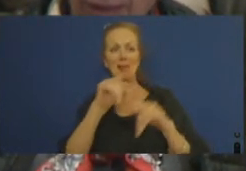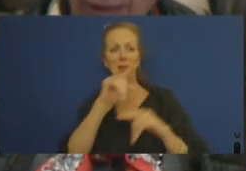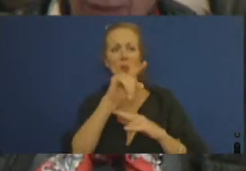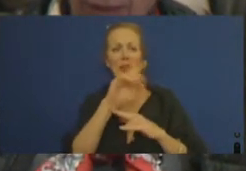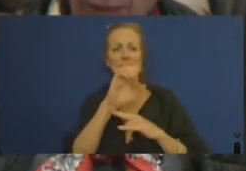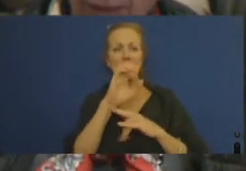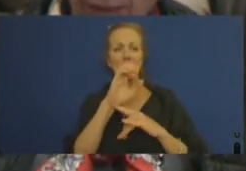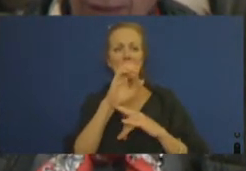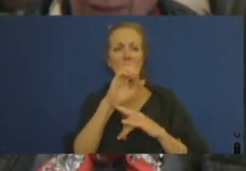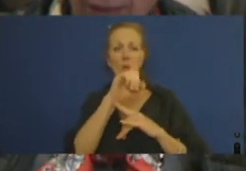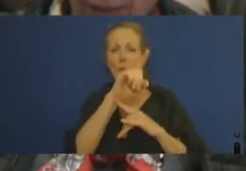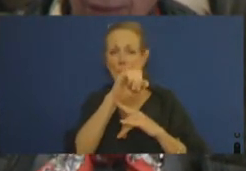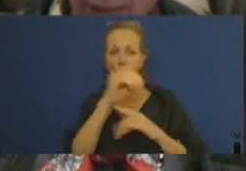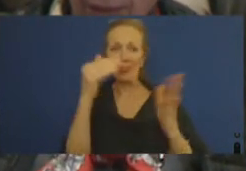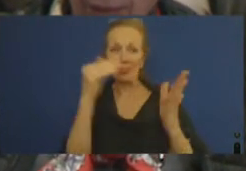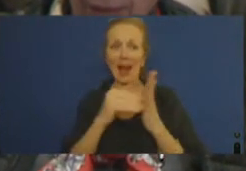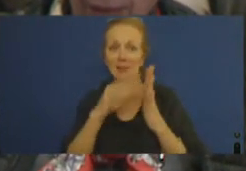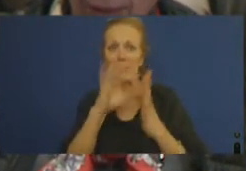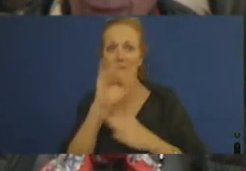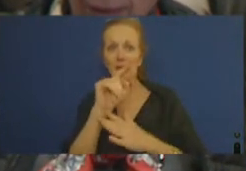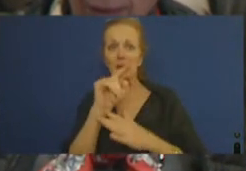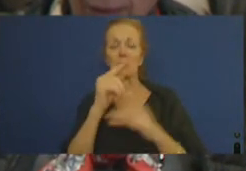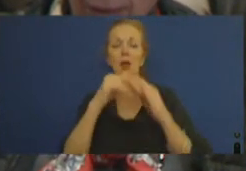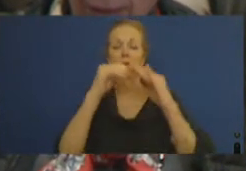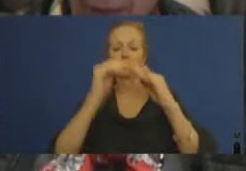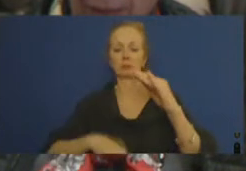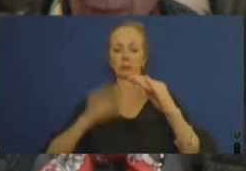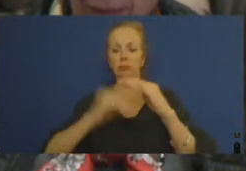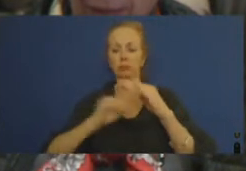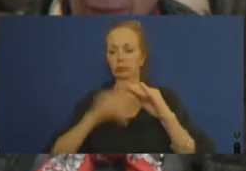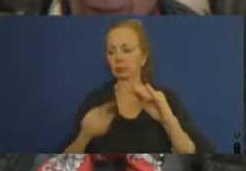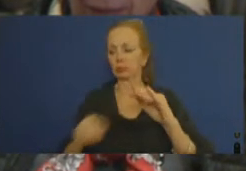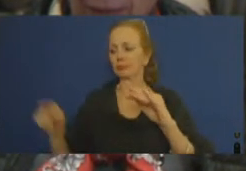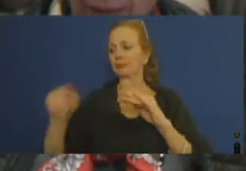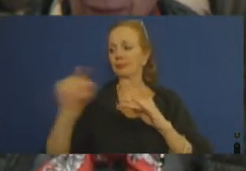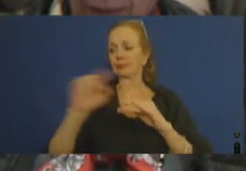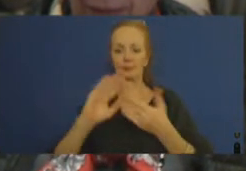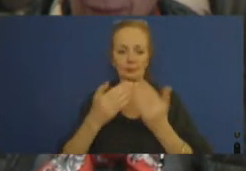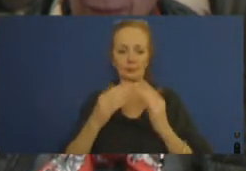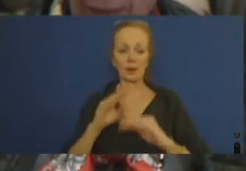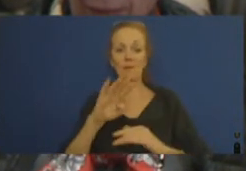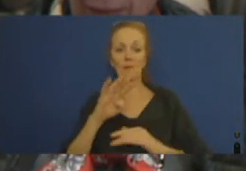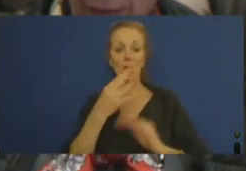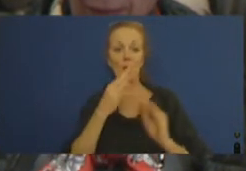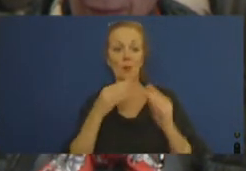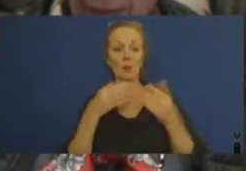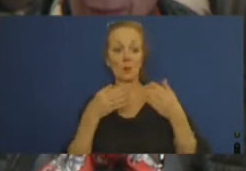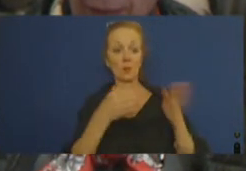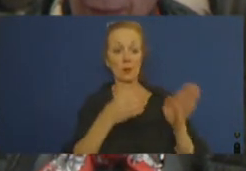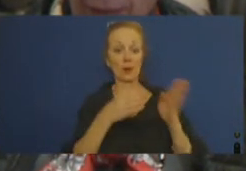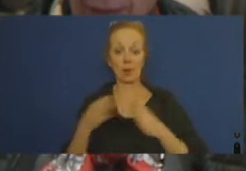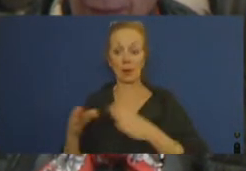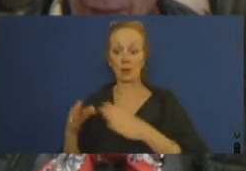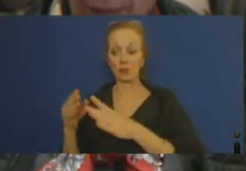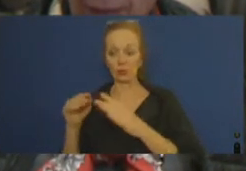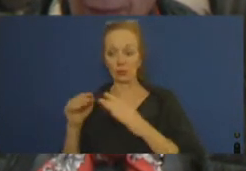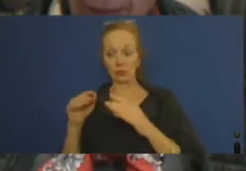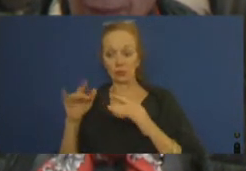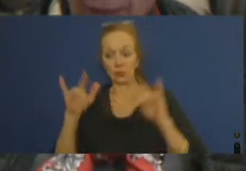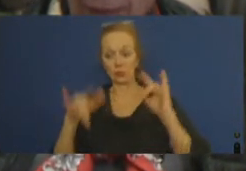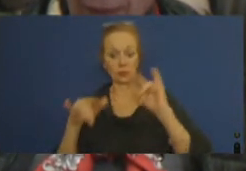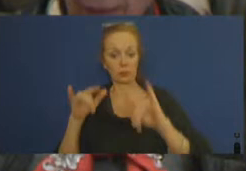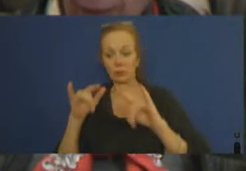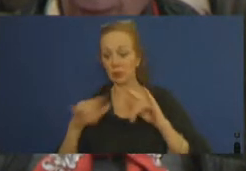which actually lowers the decibels in the surrounding communities. And again, with that fourth parallel runway coming up, the amount of traffic that's going to